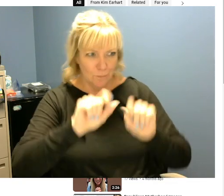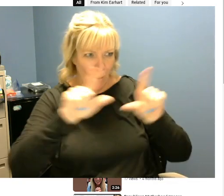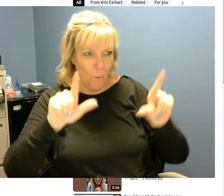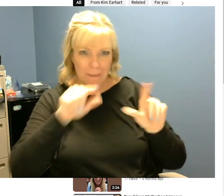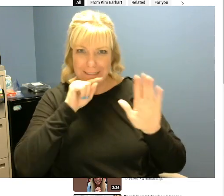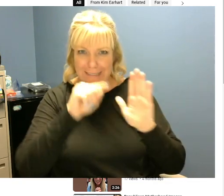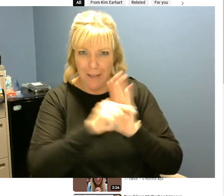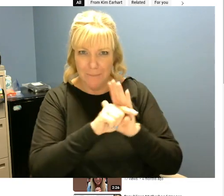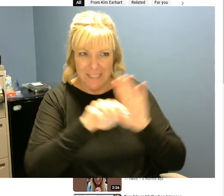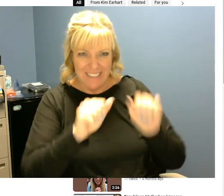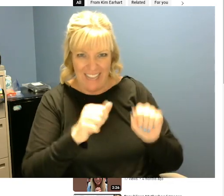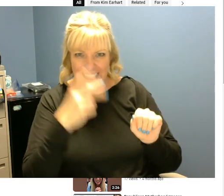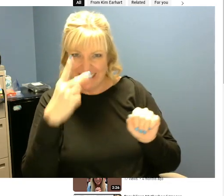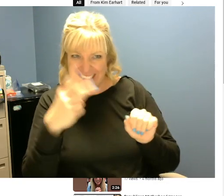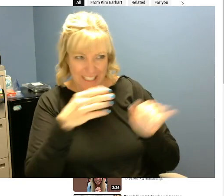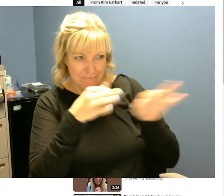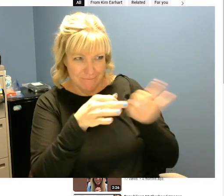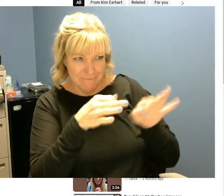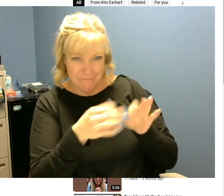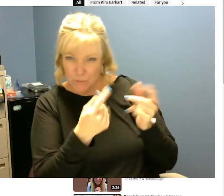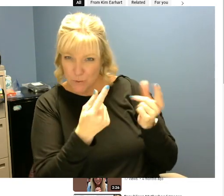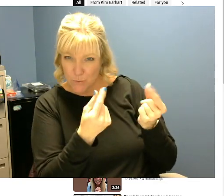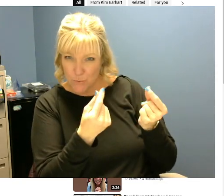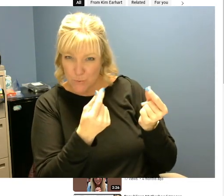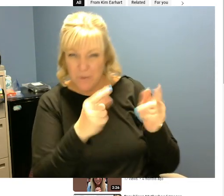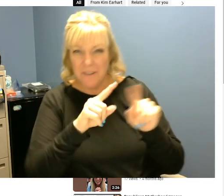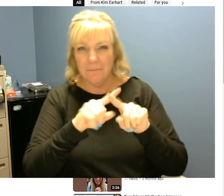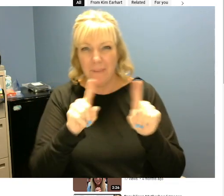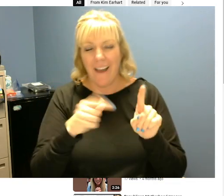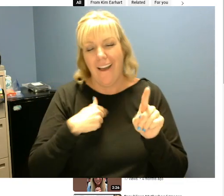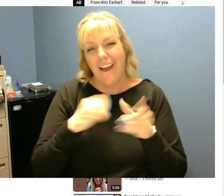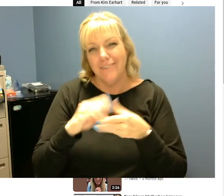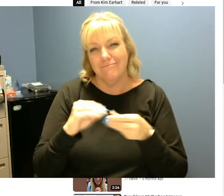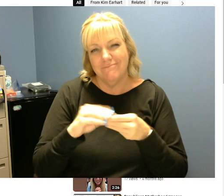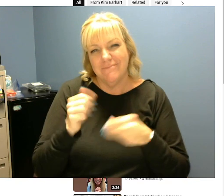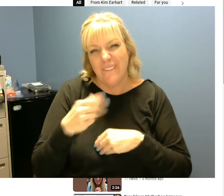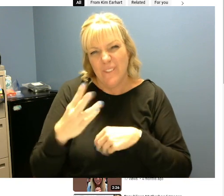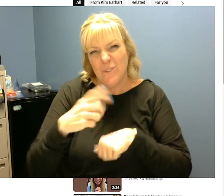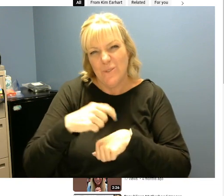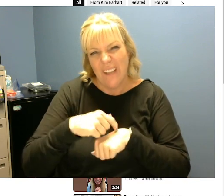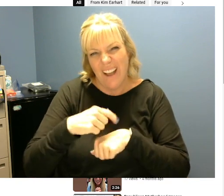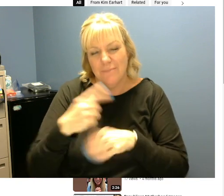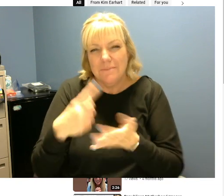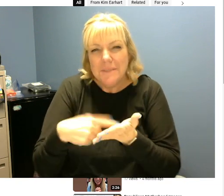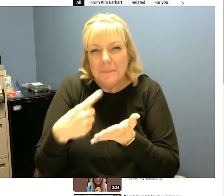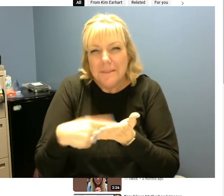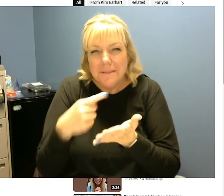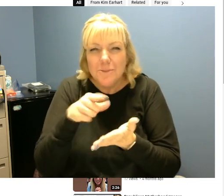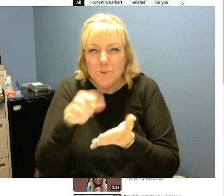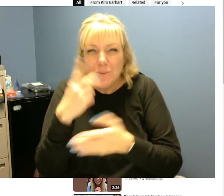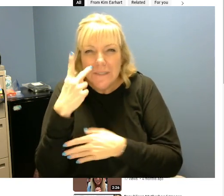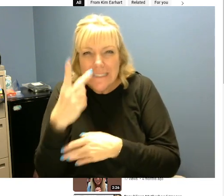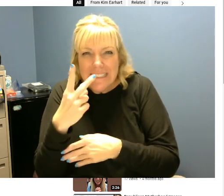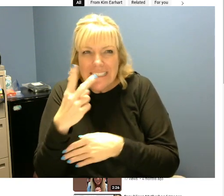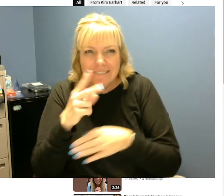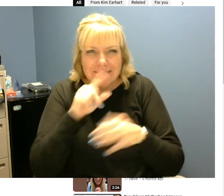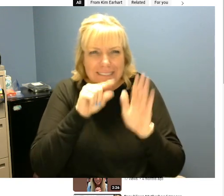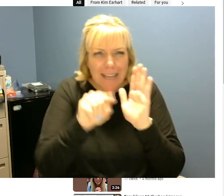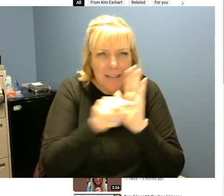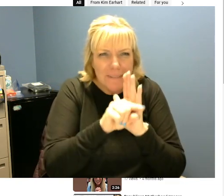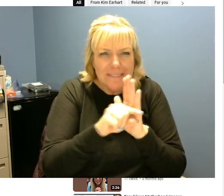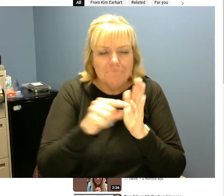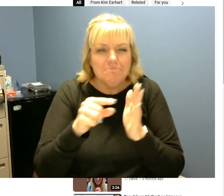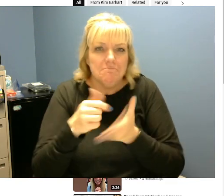like I've said in other videos with assignments, sometimes it's helpful to have kind of a video explanation as well. So